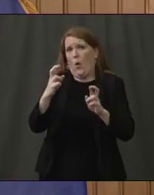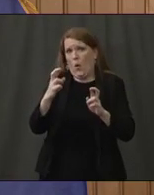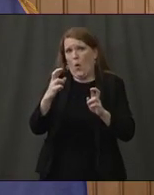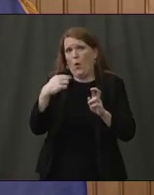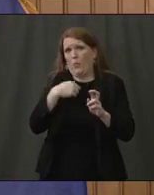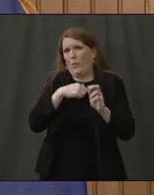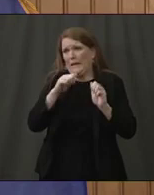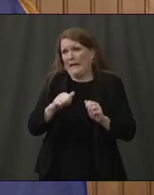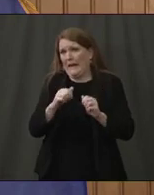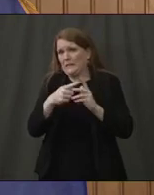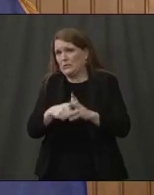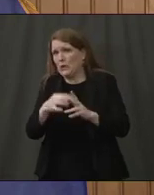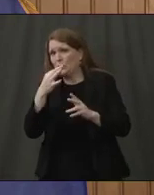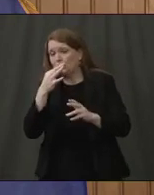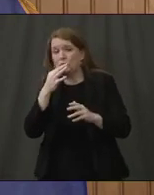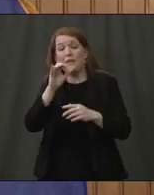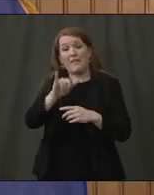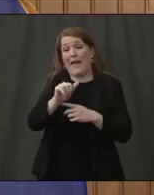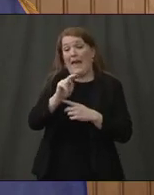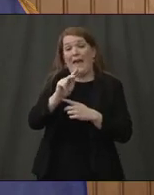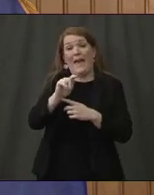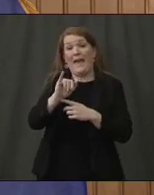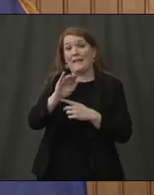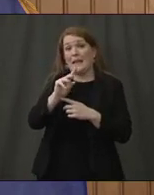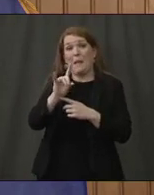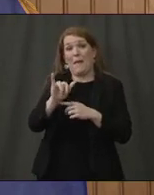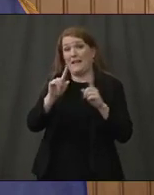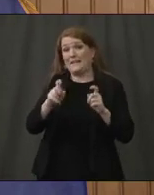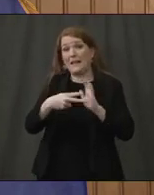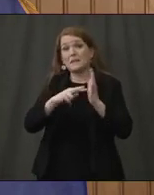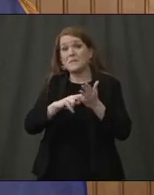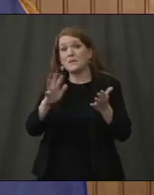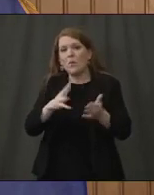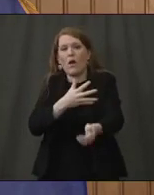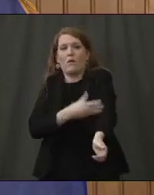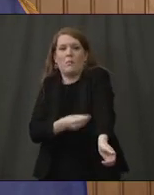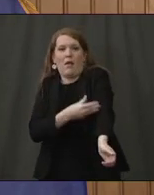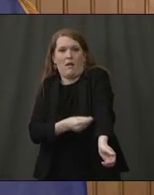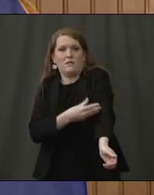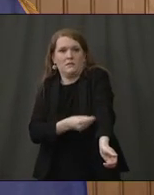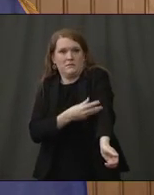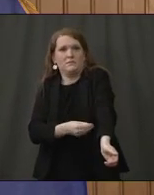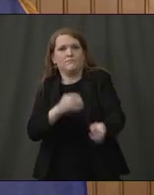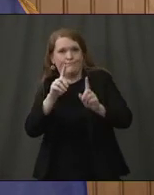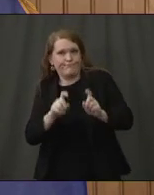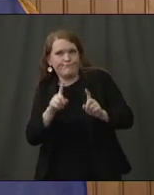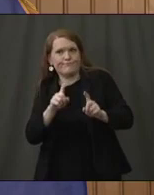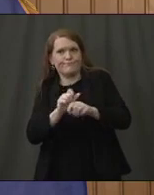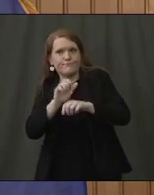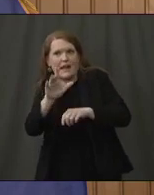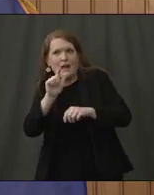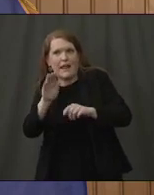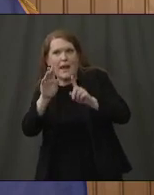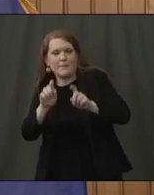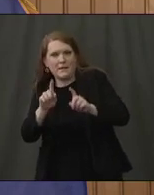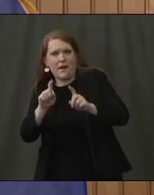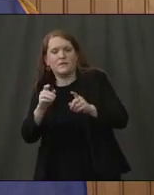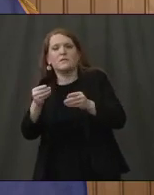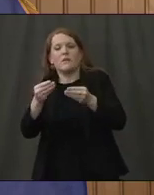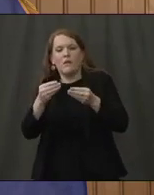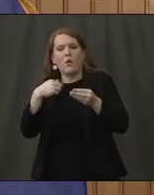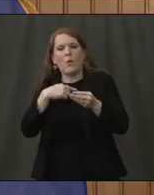does antibody testing mean? That's a blood test. And that will tell us who was built up in immunity to the